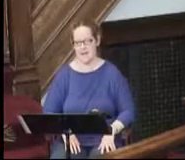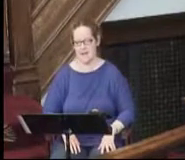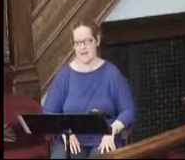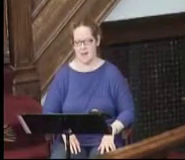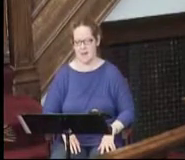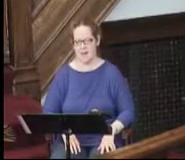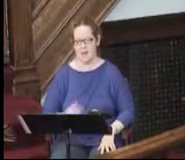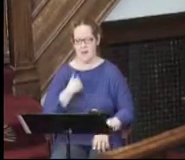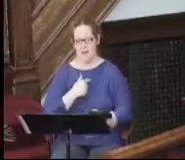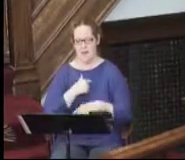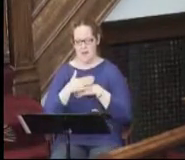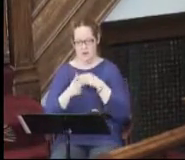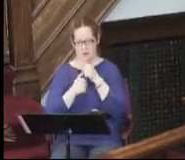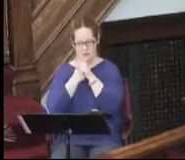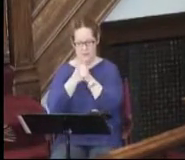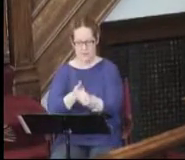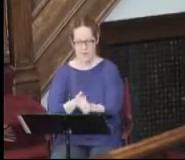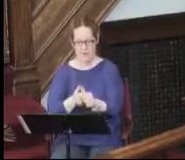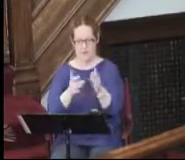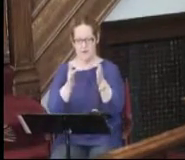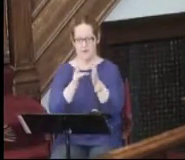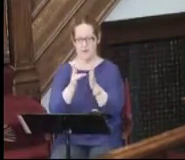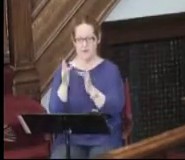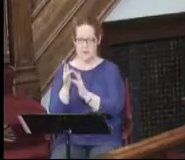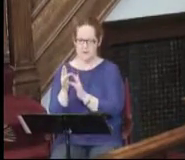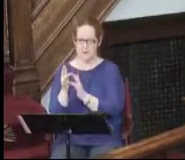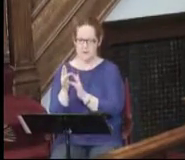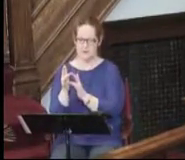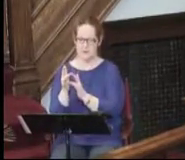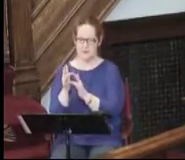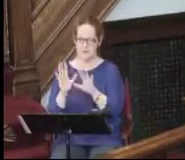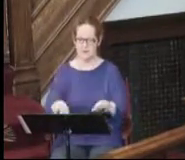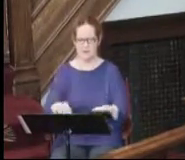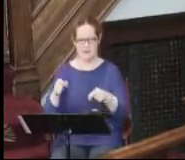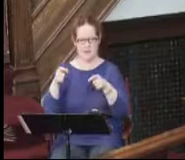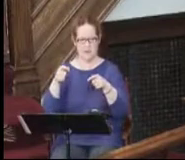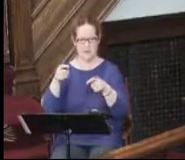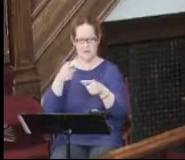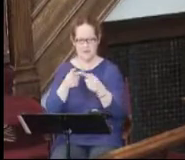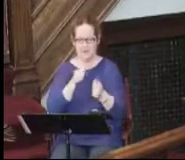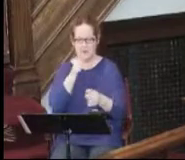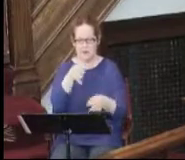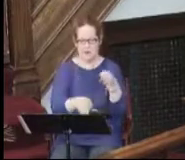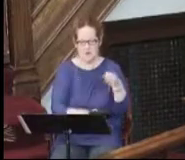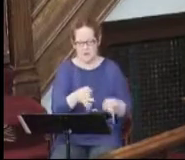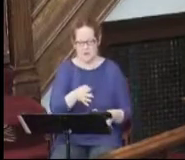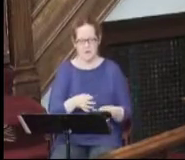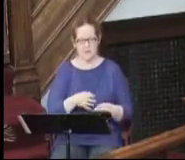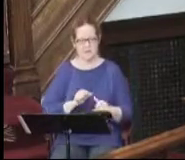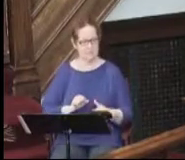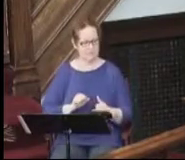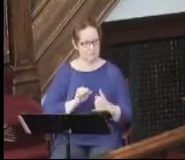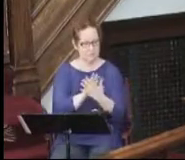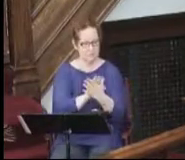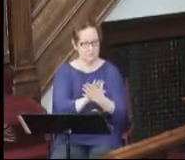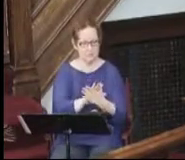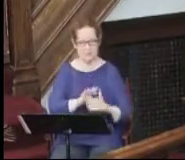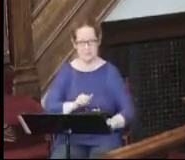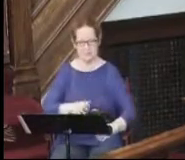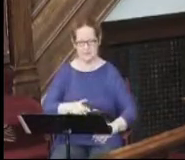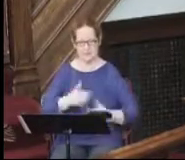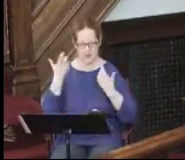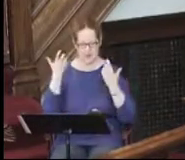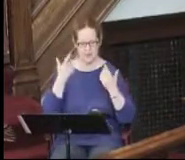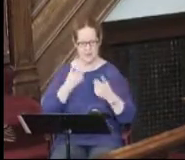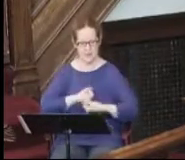We are called to follow the Jesus who would take on the injustices, get angry, express that anger against